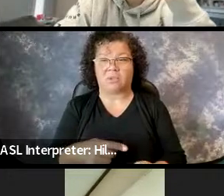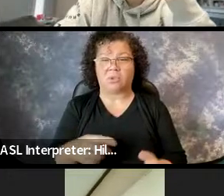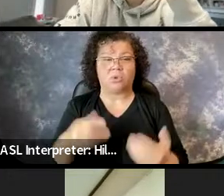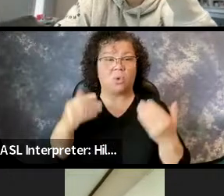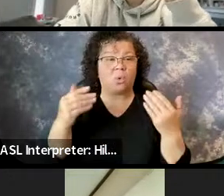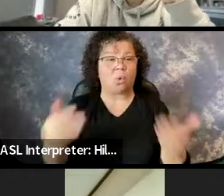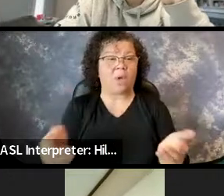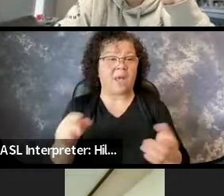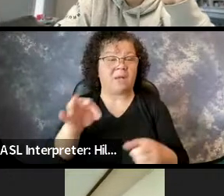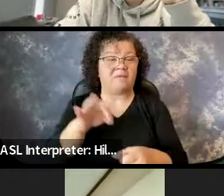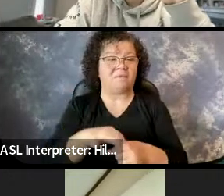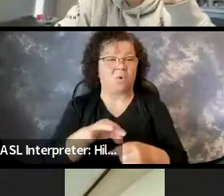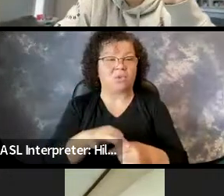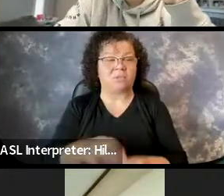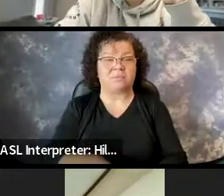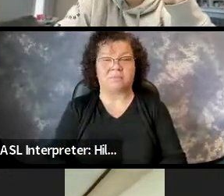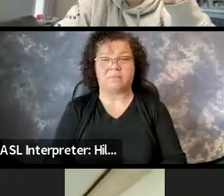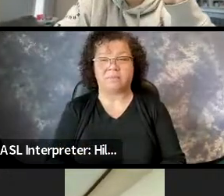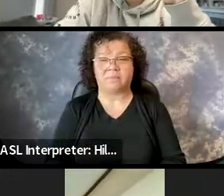vote.